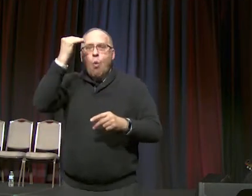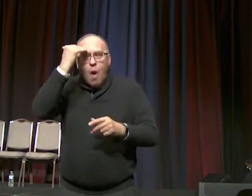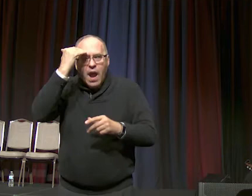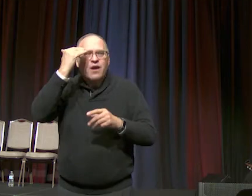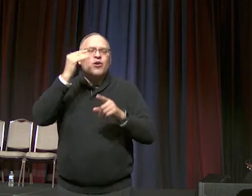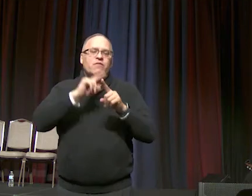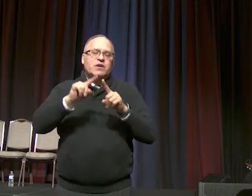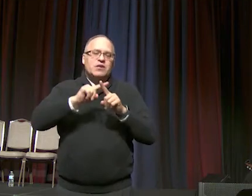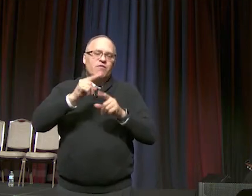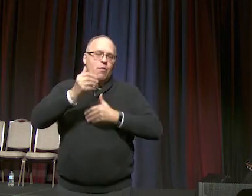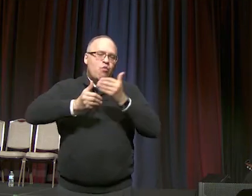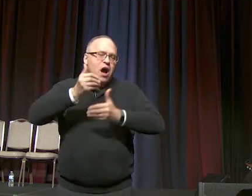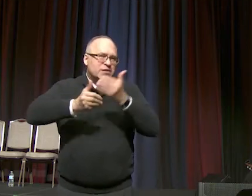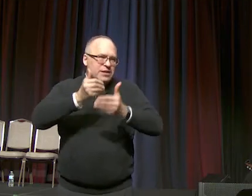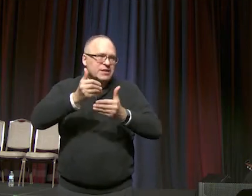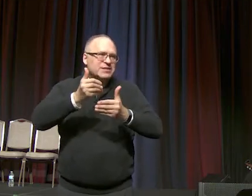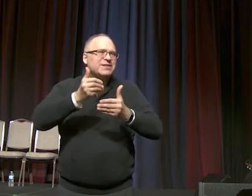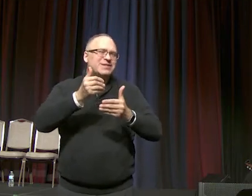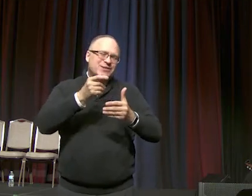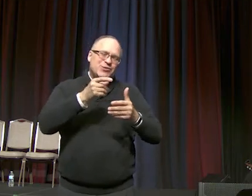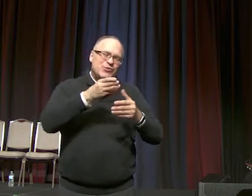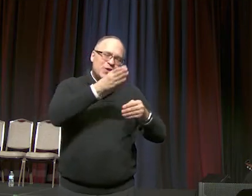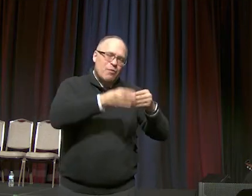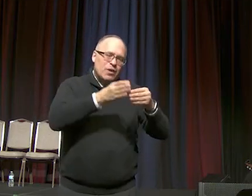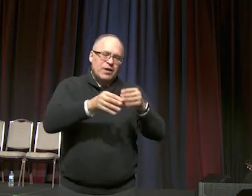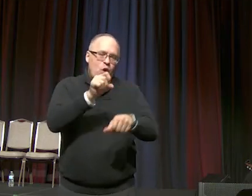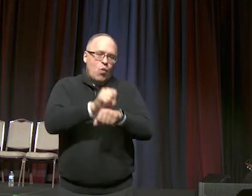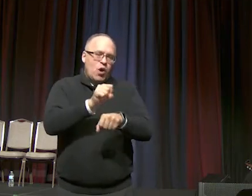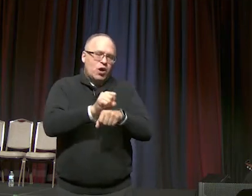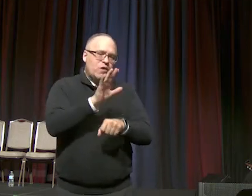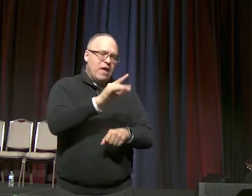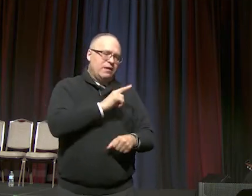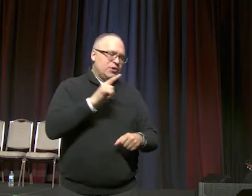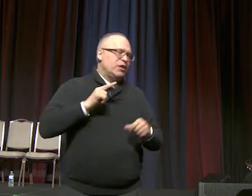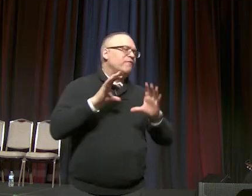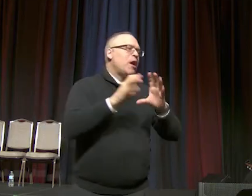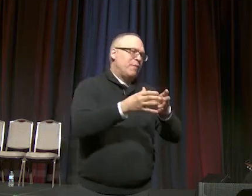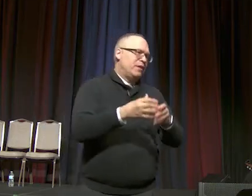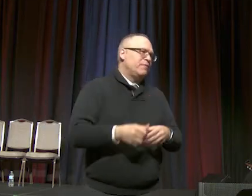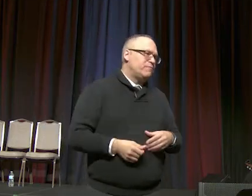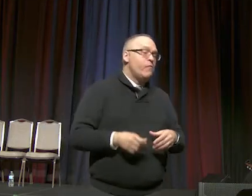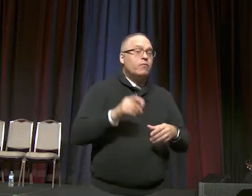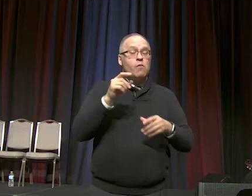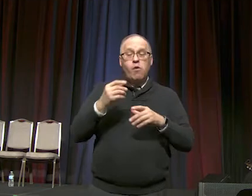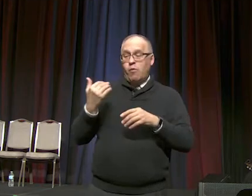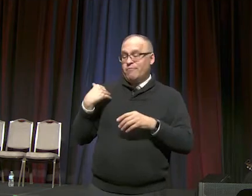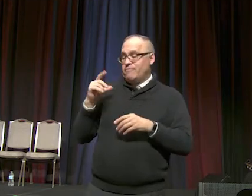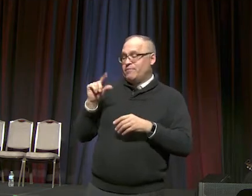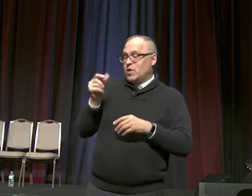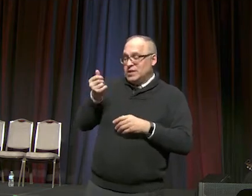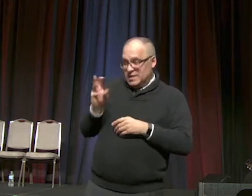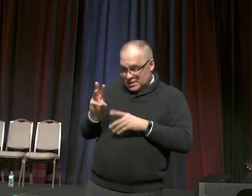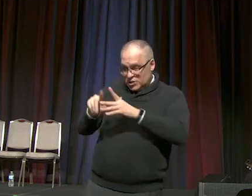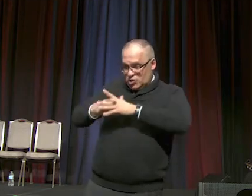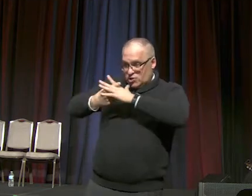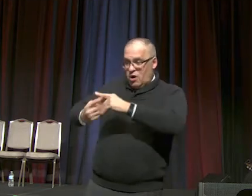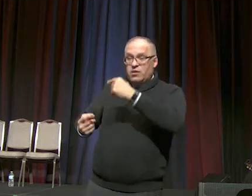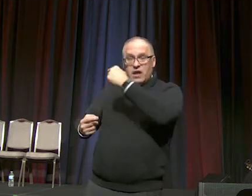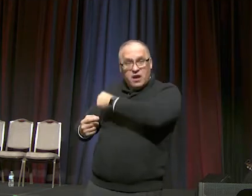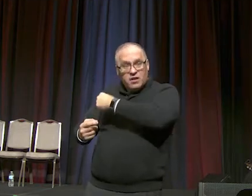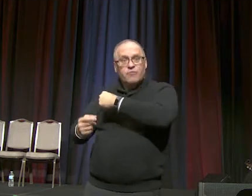to complete as a legislative committee. Because starting in 2016, we now do have those